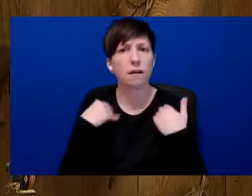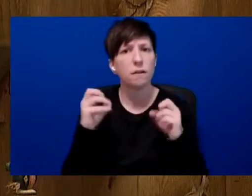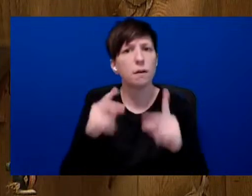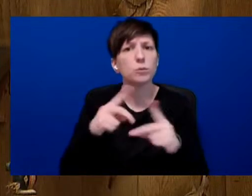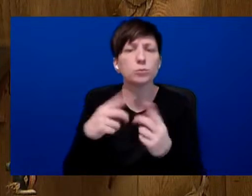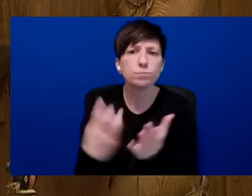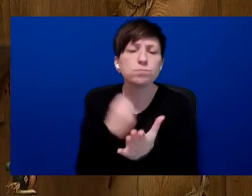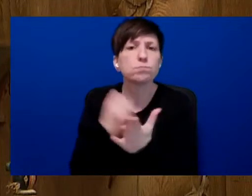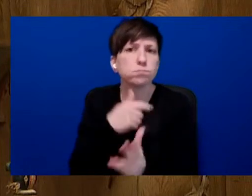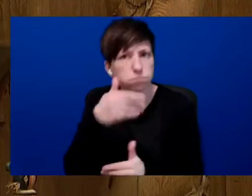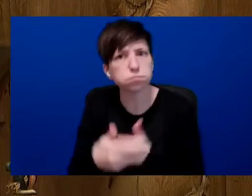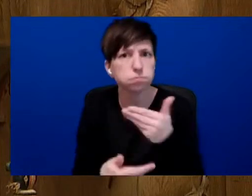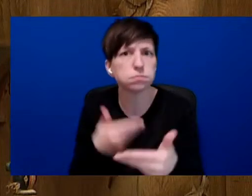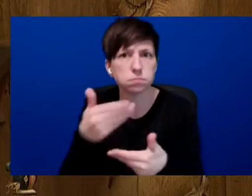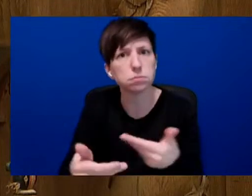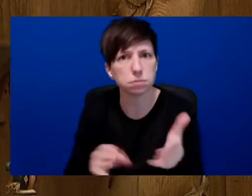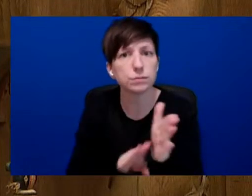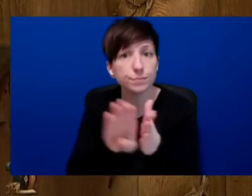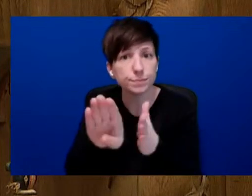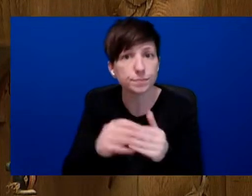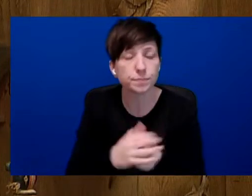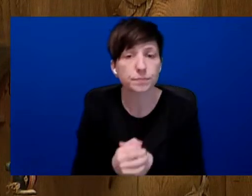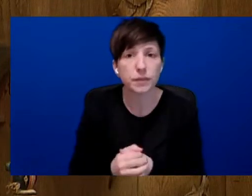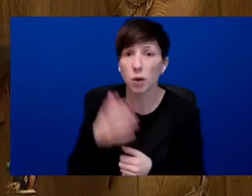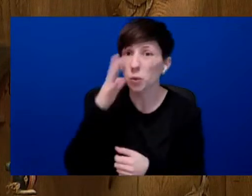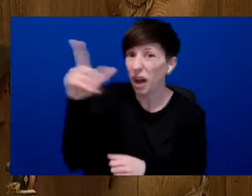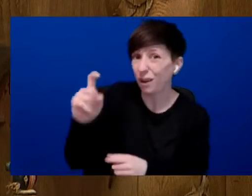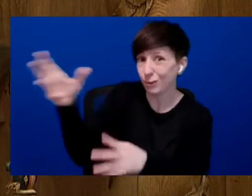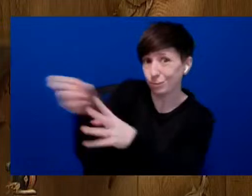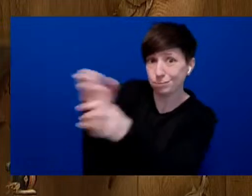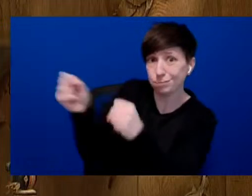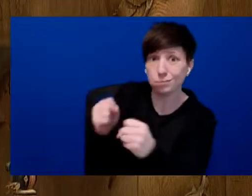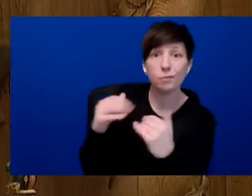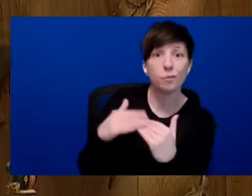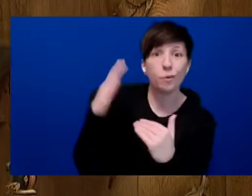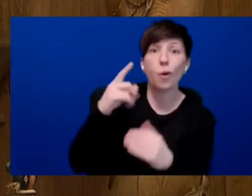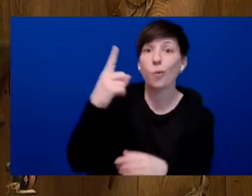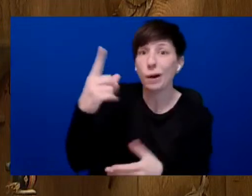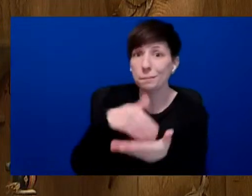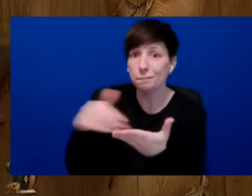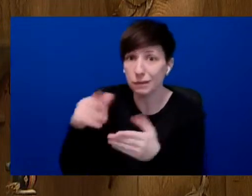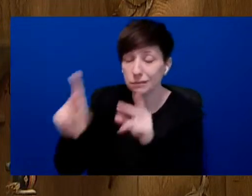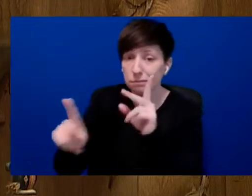fill almost 1 million job openings, many in the emerging clean economy.